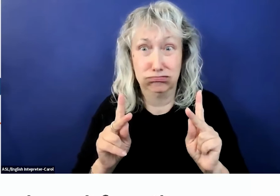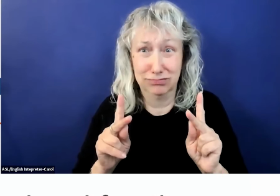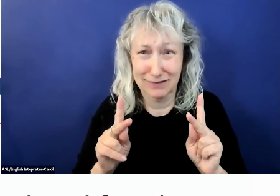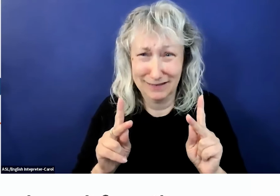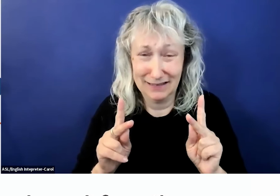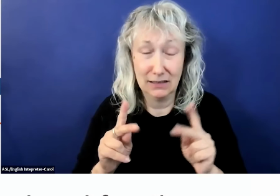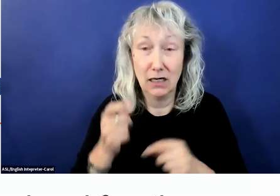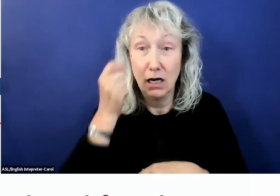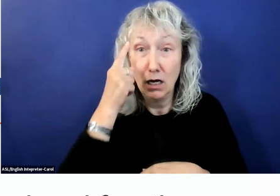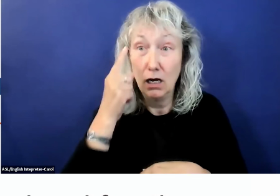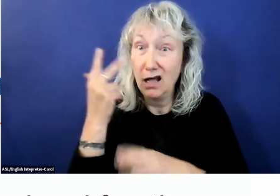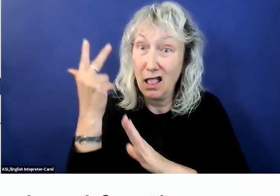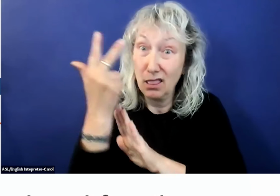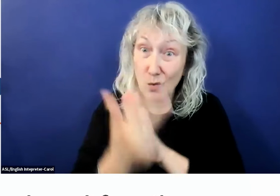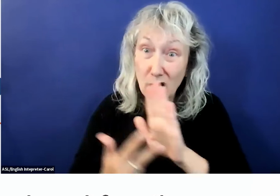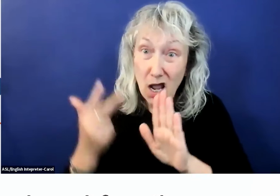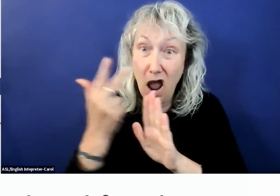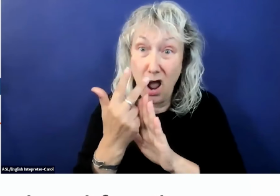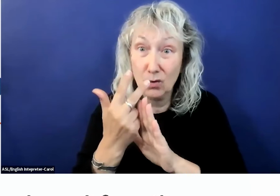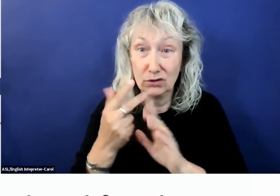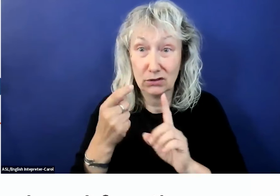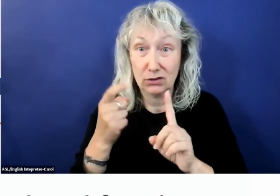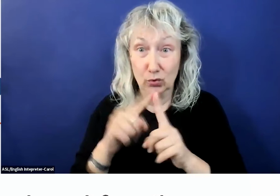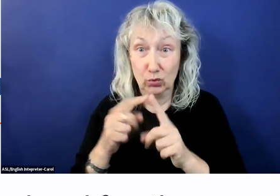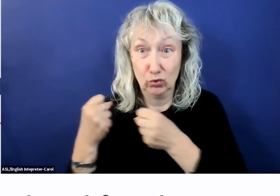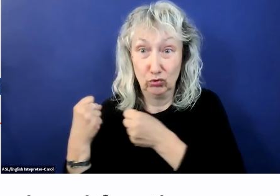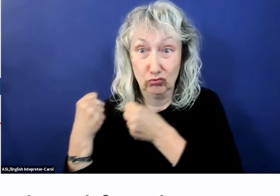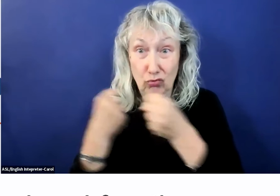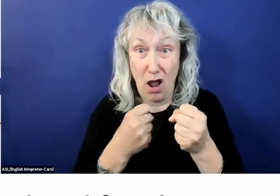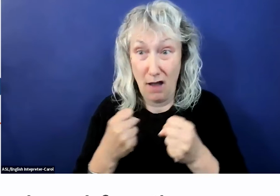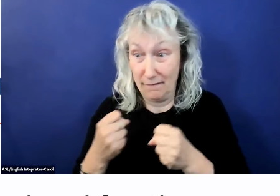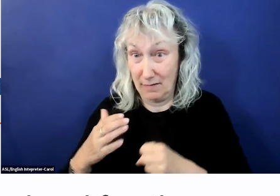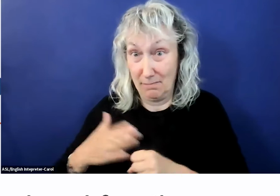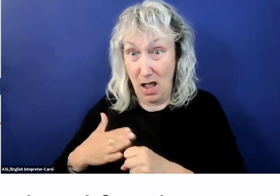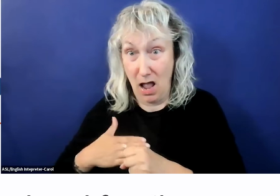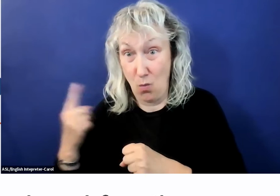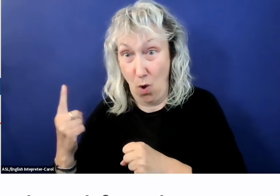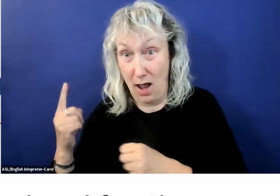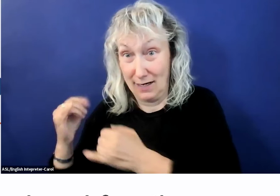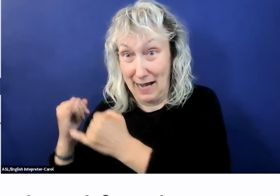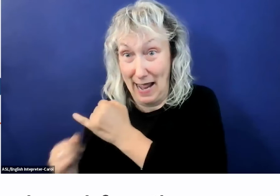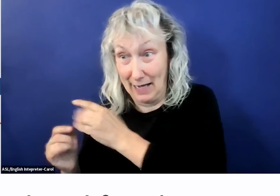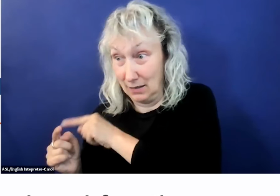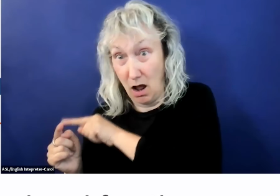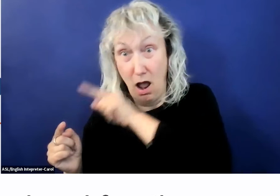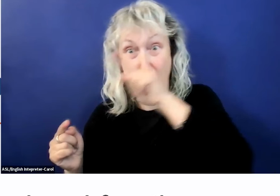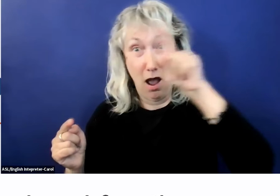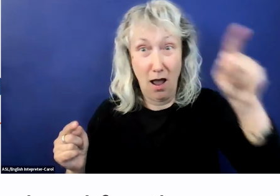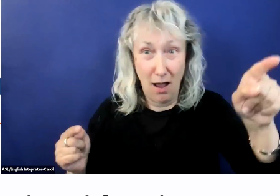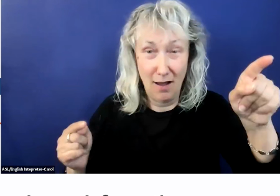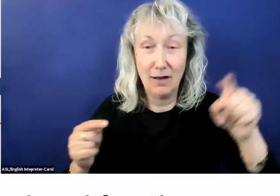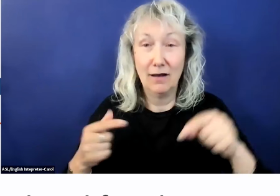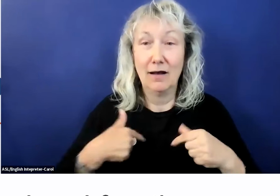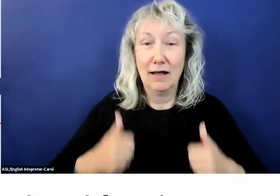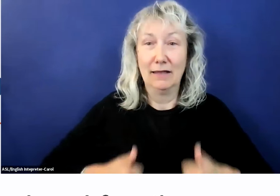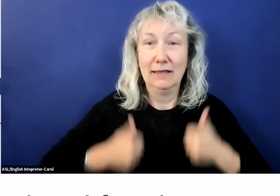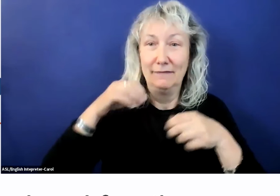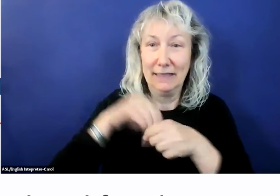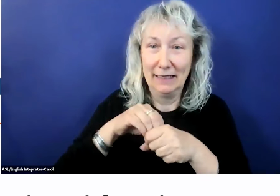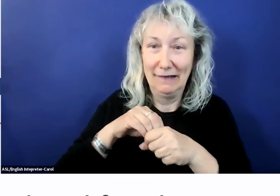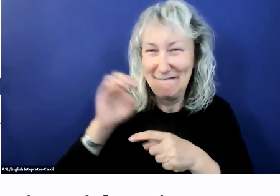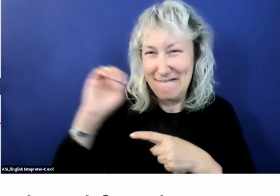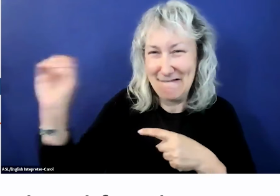over 3 hours to drive from one end of my county to the other. My backyard is the beautiful Owyhee Mountains. They're